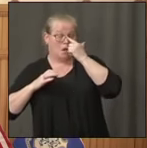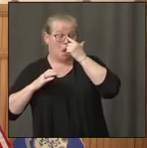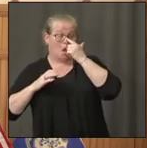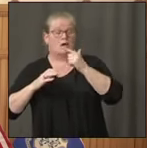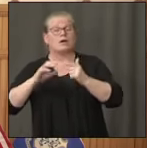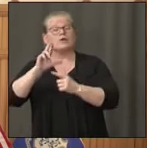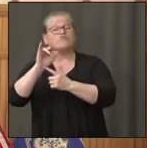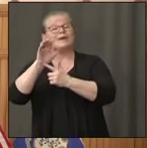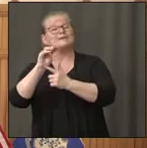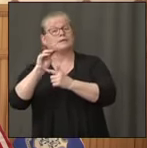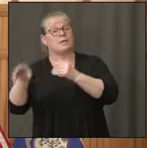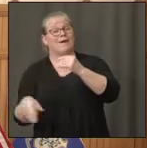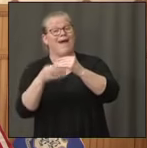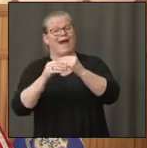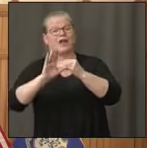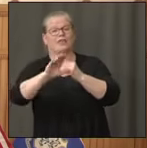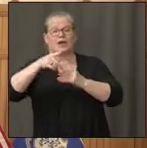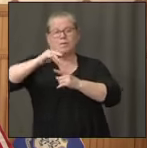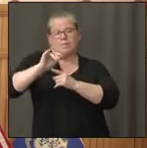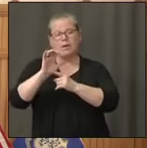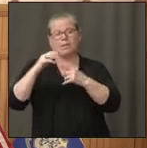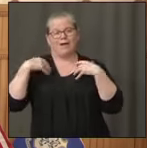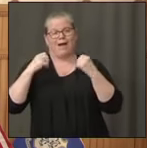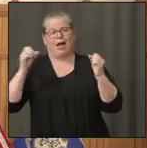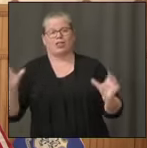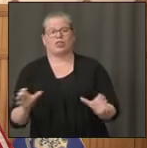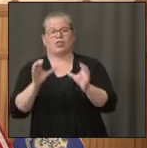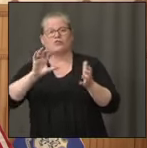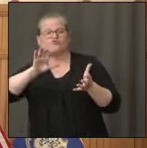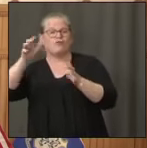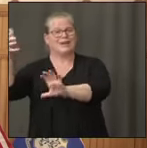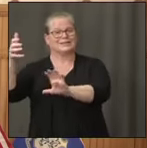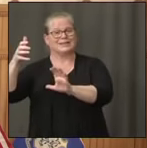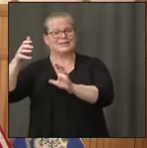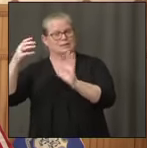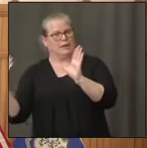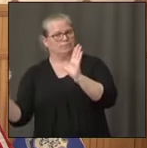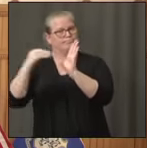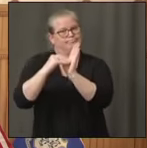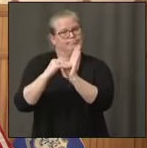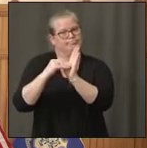you'd had any discussions with Senator Anwar about his ask to have a state declaration.